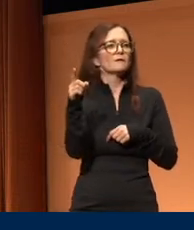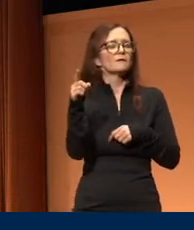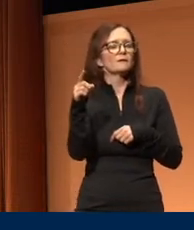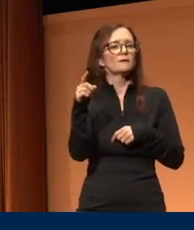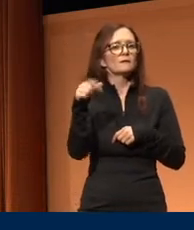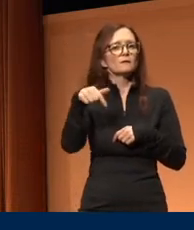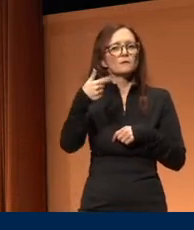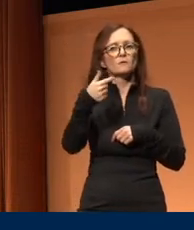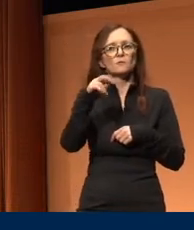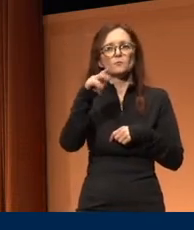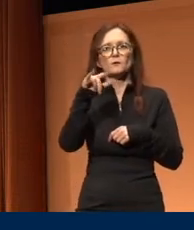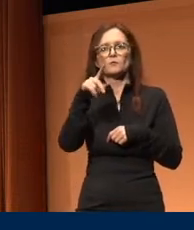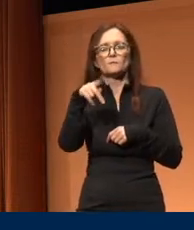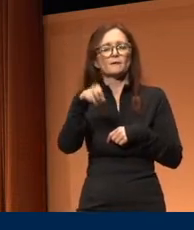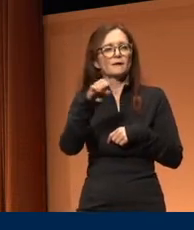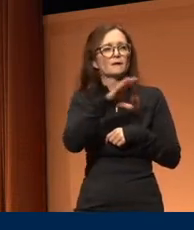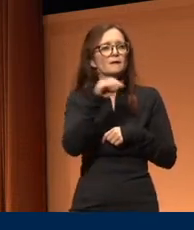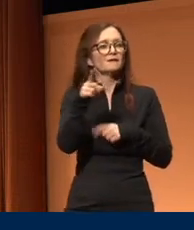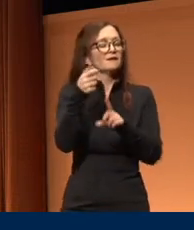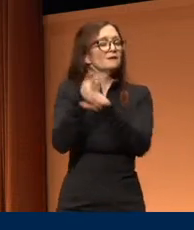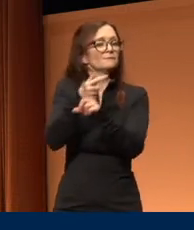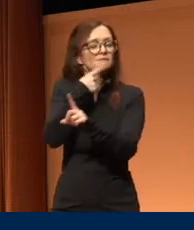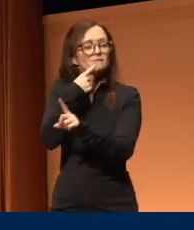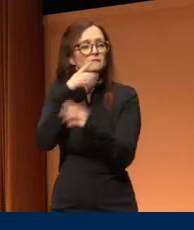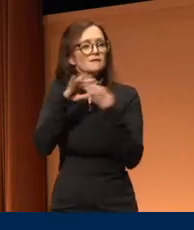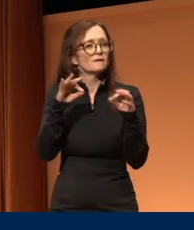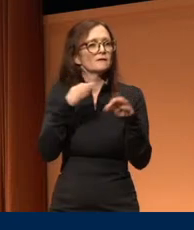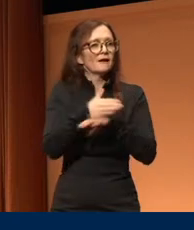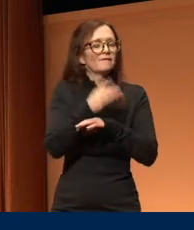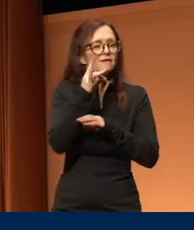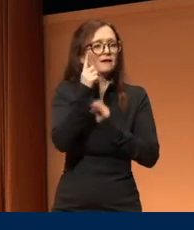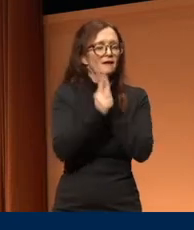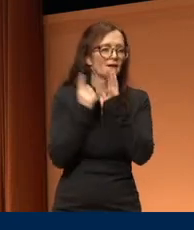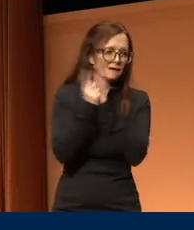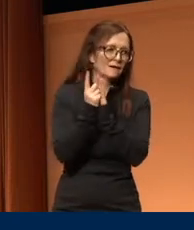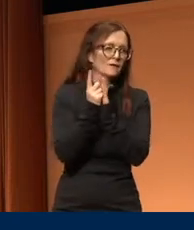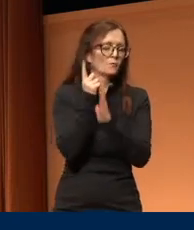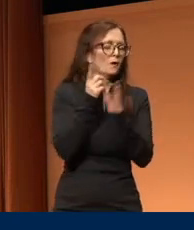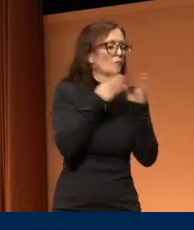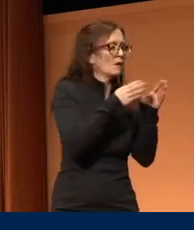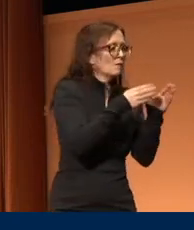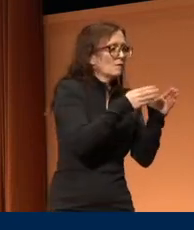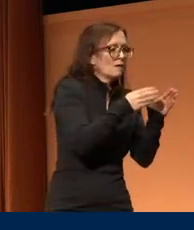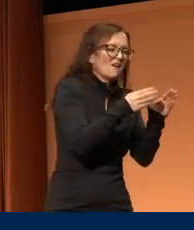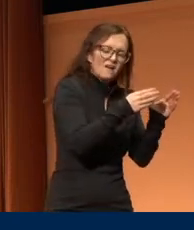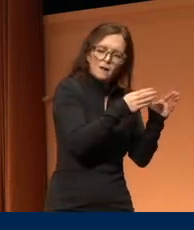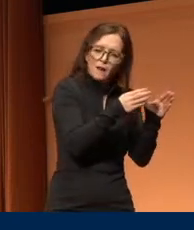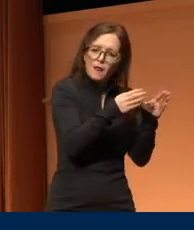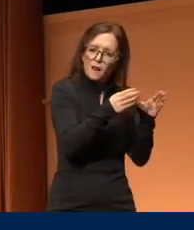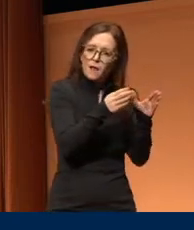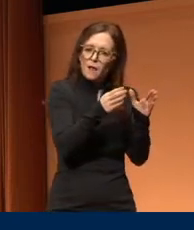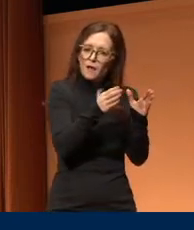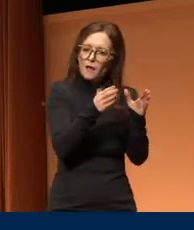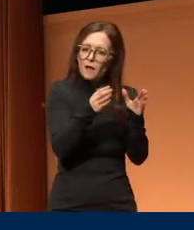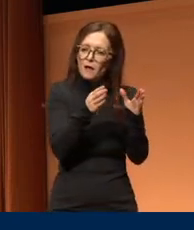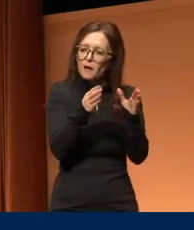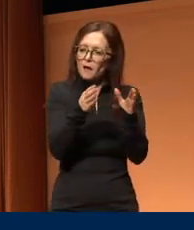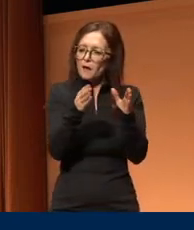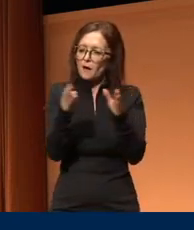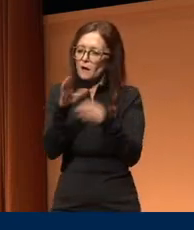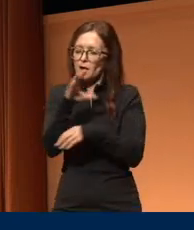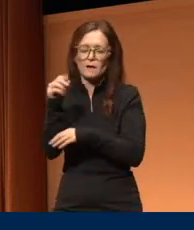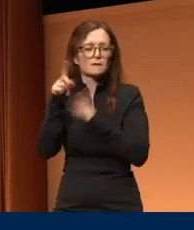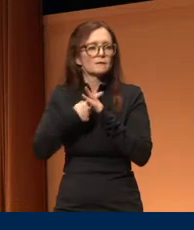Guadeloupe, said, "I have to be 8 hours on a plane one way every other weekend," but that he was coming out of